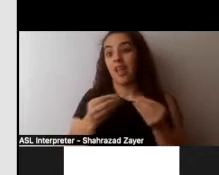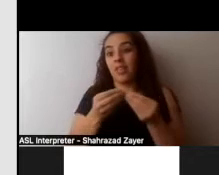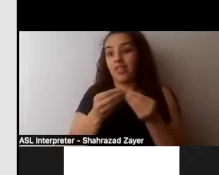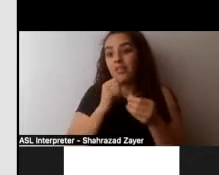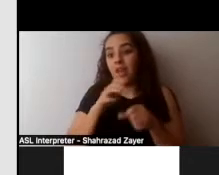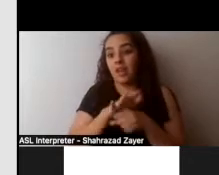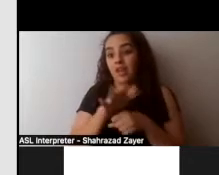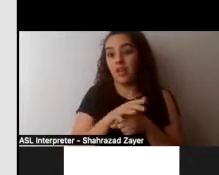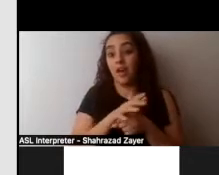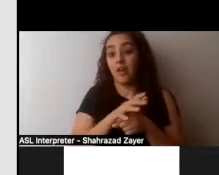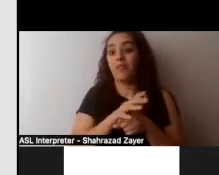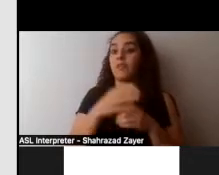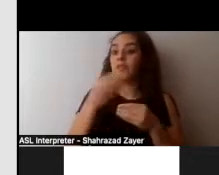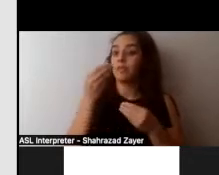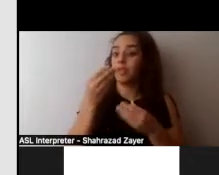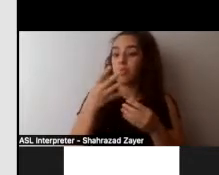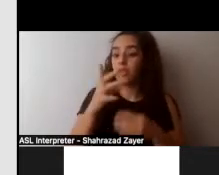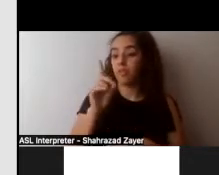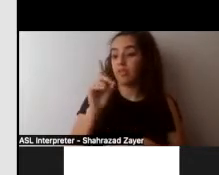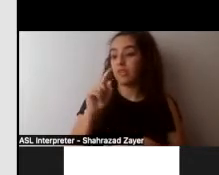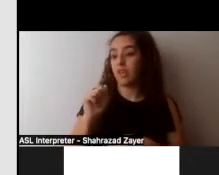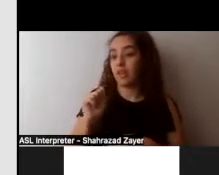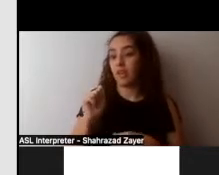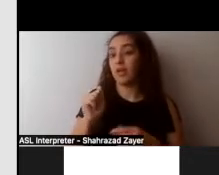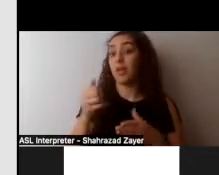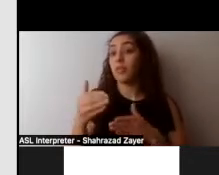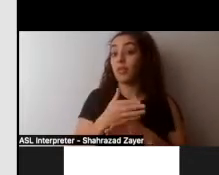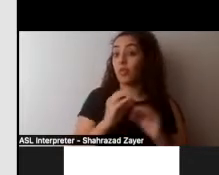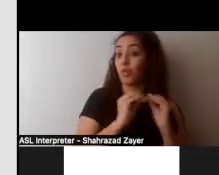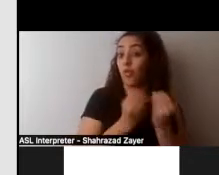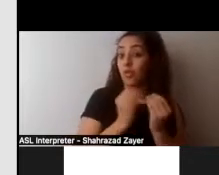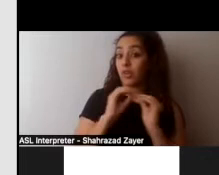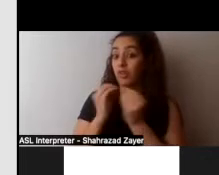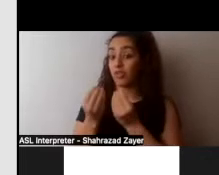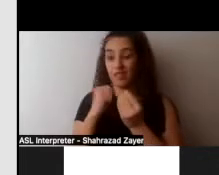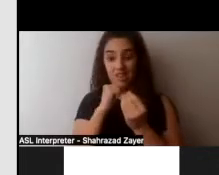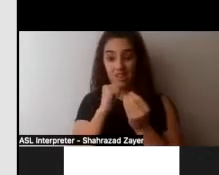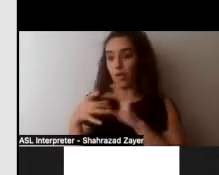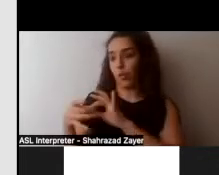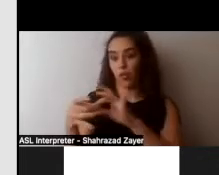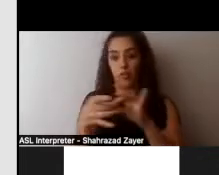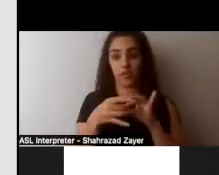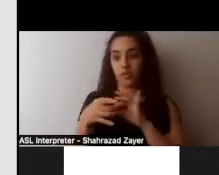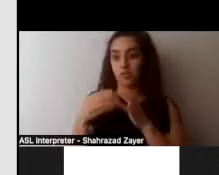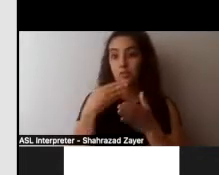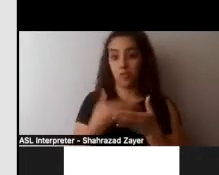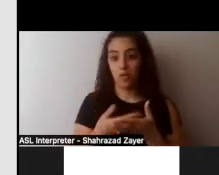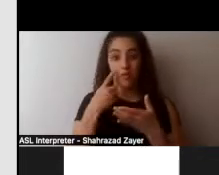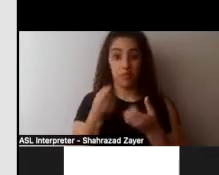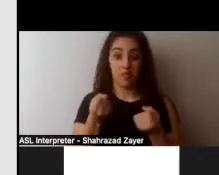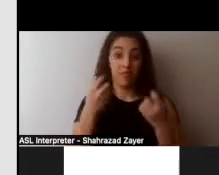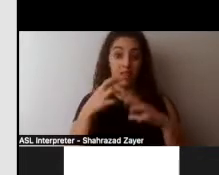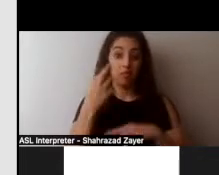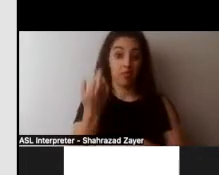data. Data between organizations, it isn't coordinated for a variety of reasons,